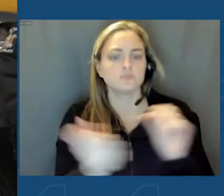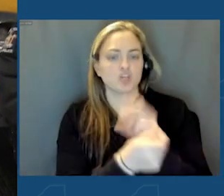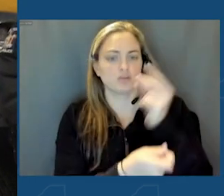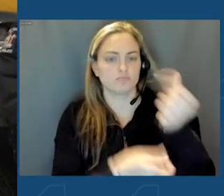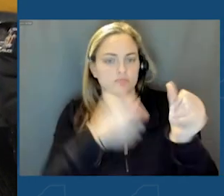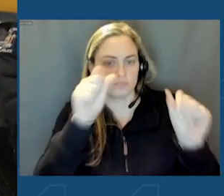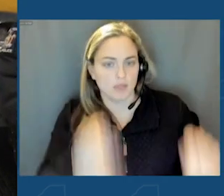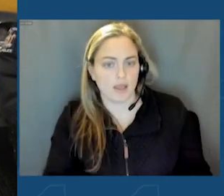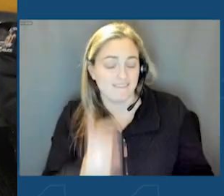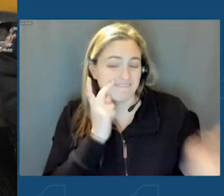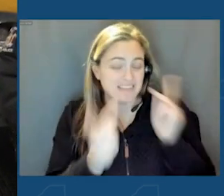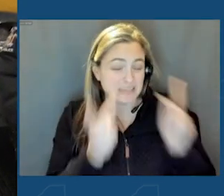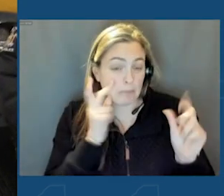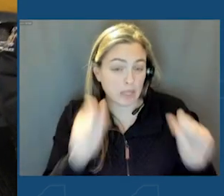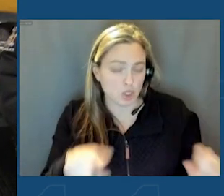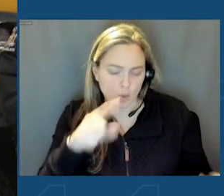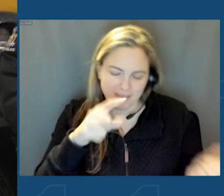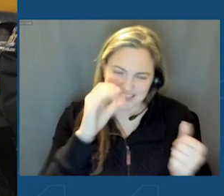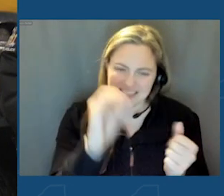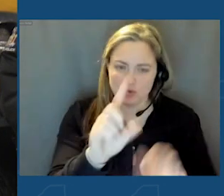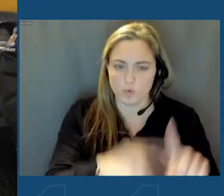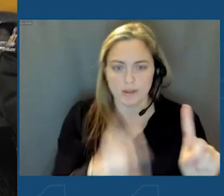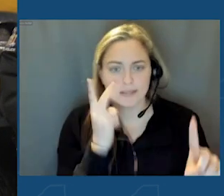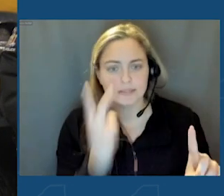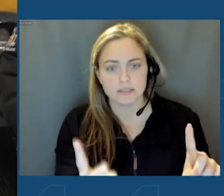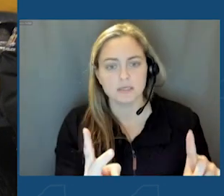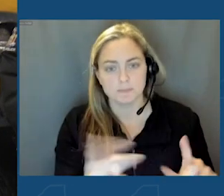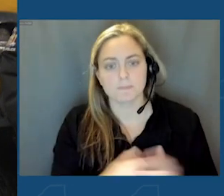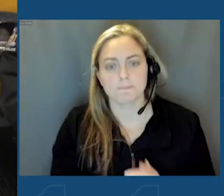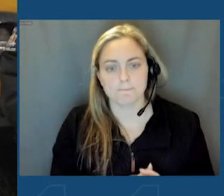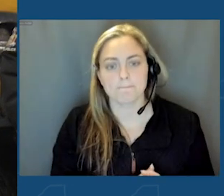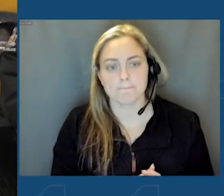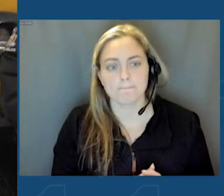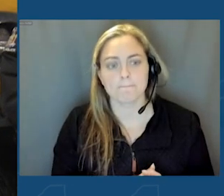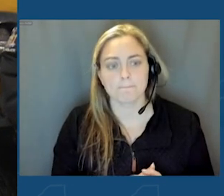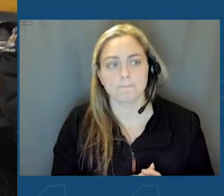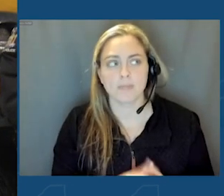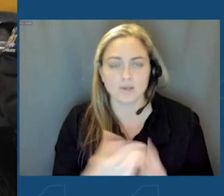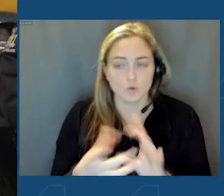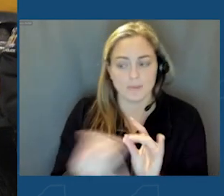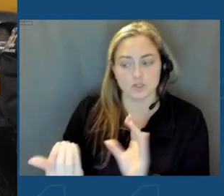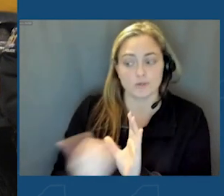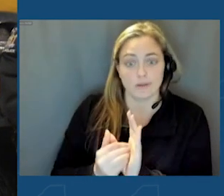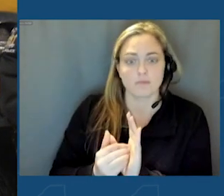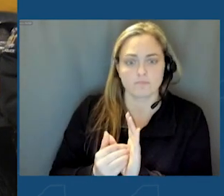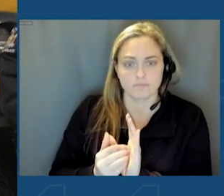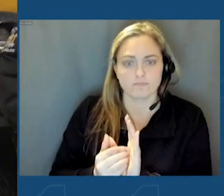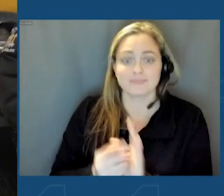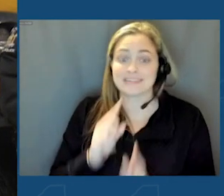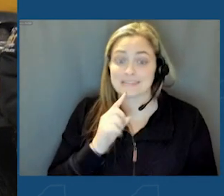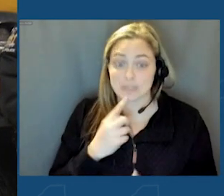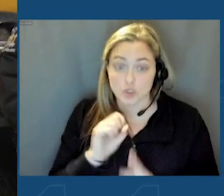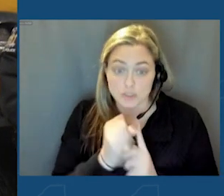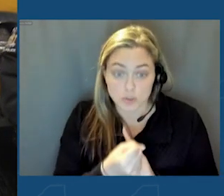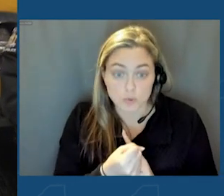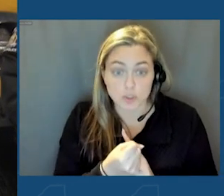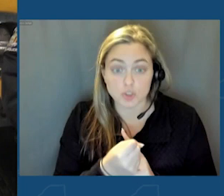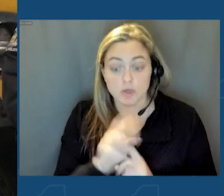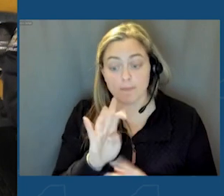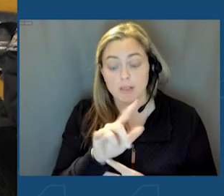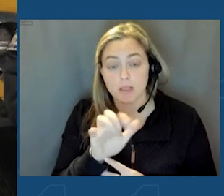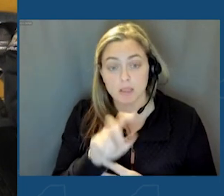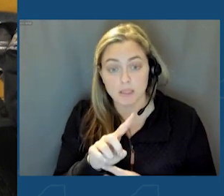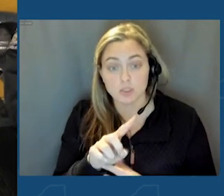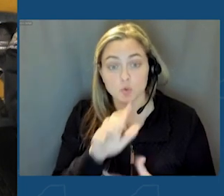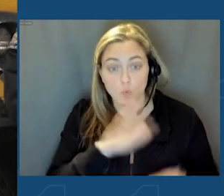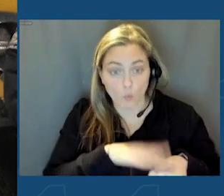and visibility can drop to zero with the forecasted winds and to Echo the governor this is a serious situation this is a blizzard warning in Western New